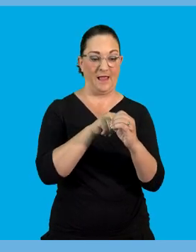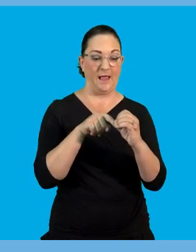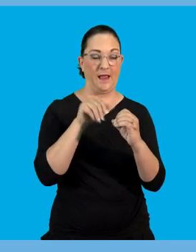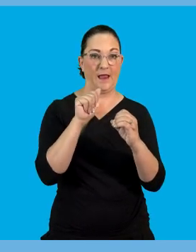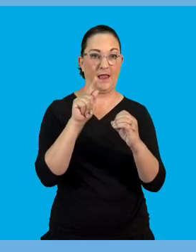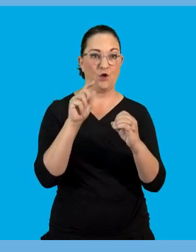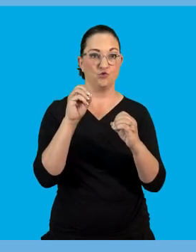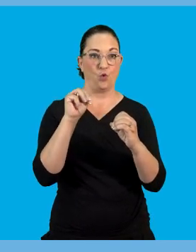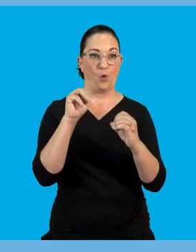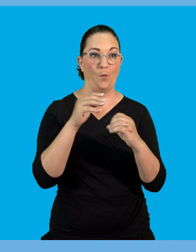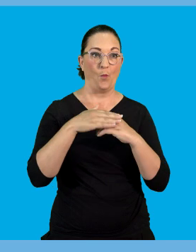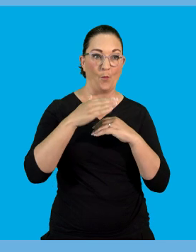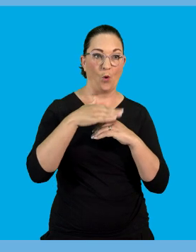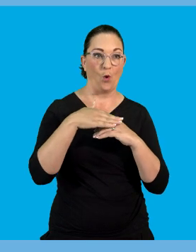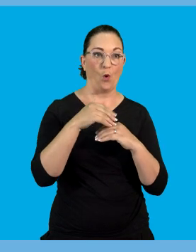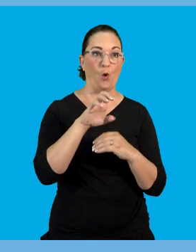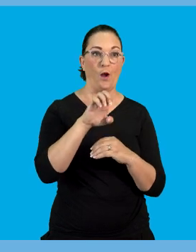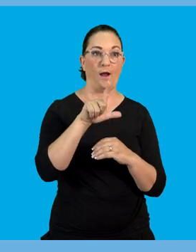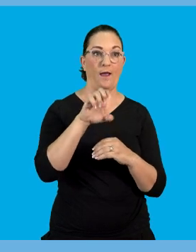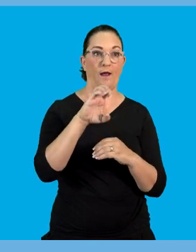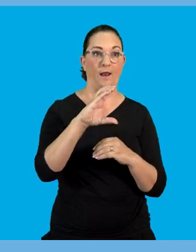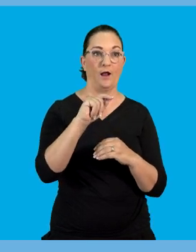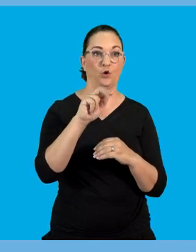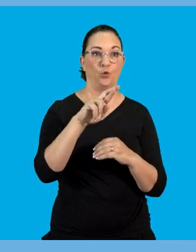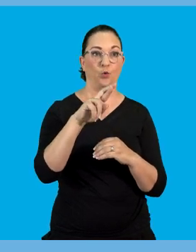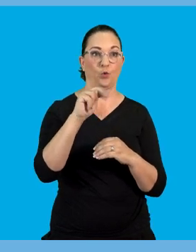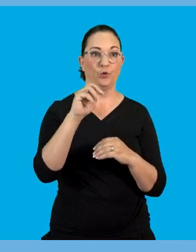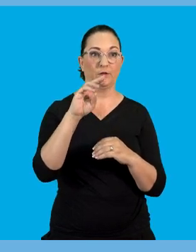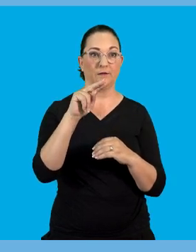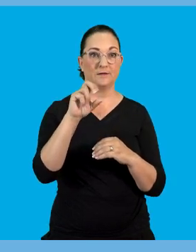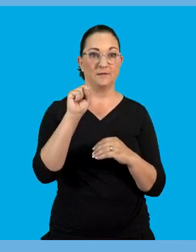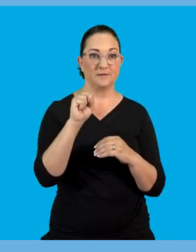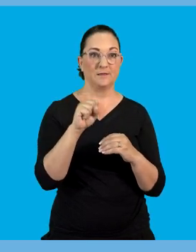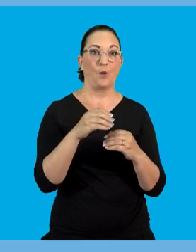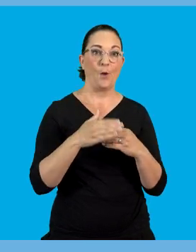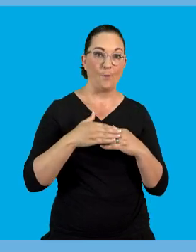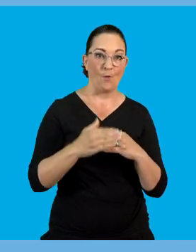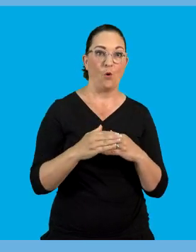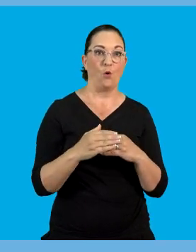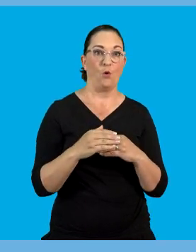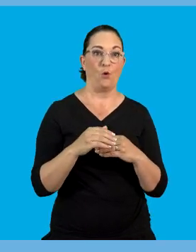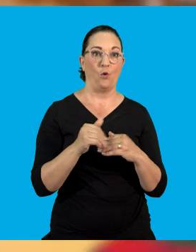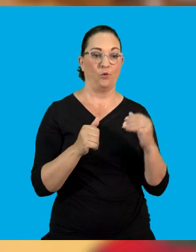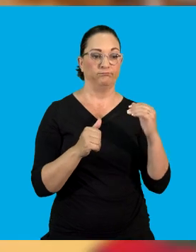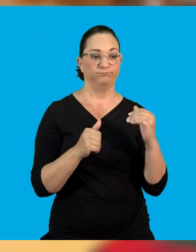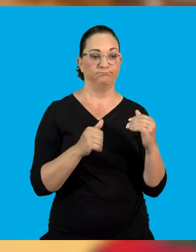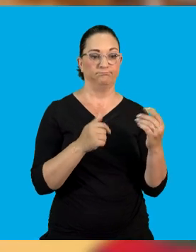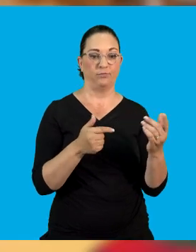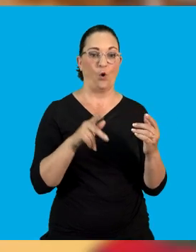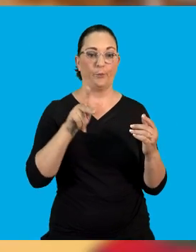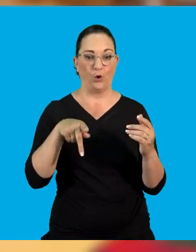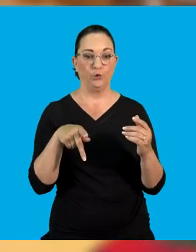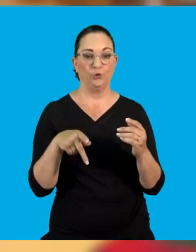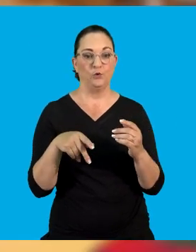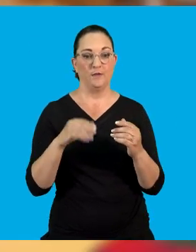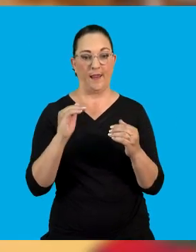when a substance is gaining electrons. Now, when that happens, then obviously the number of electrons are going to be more than the number